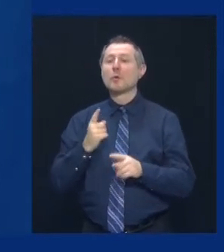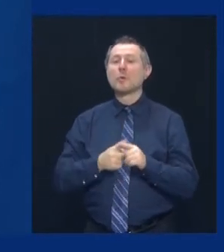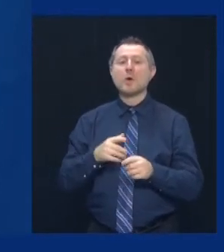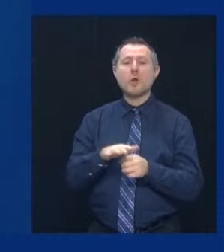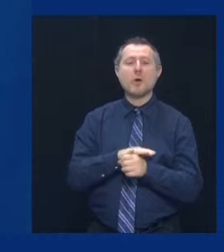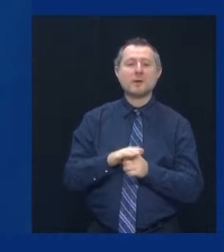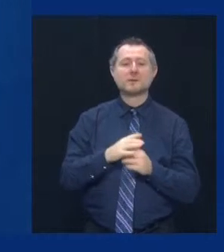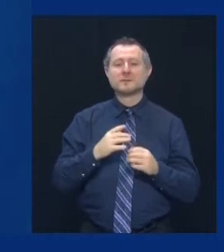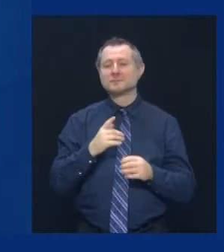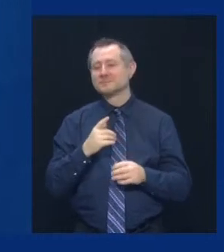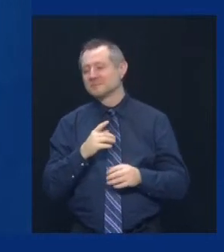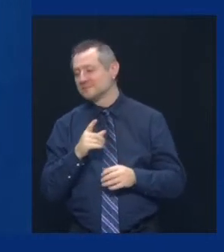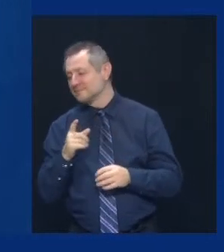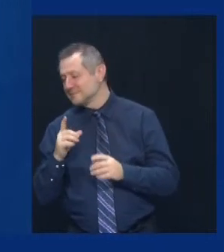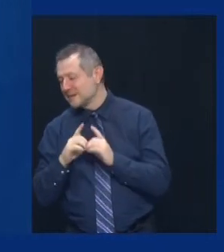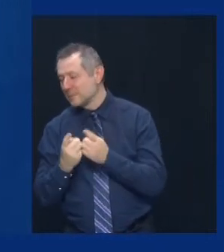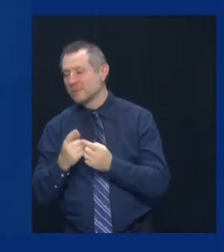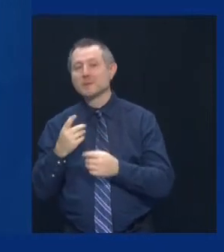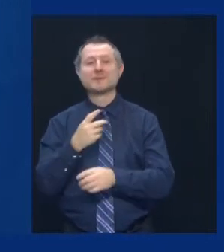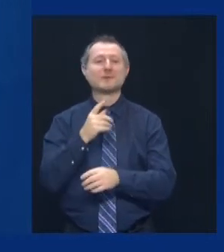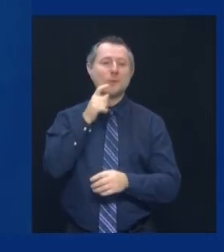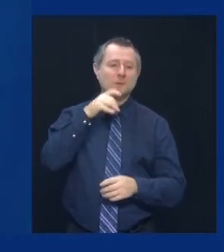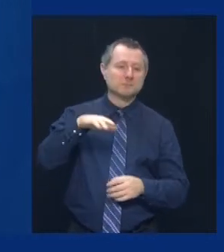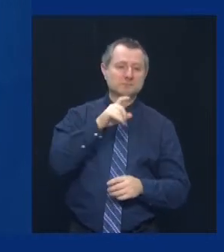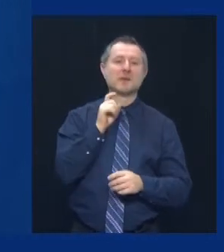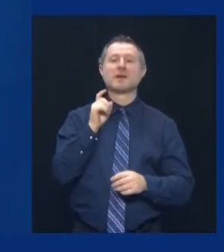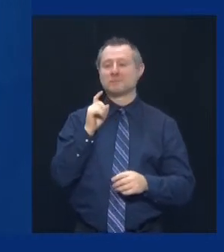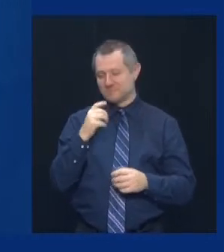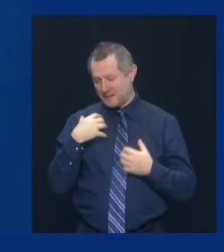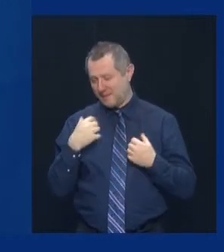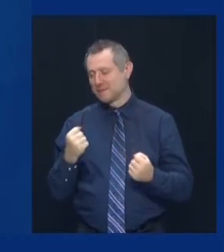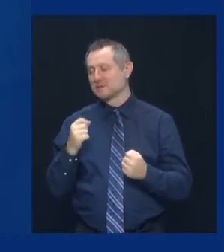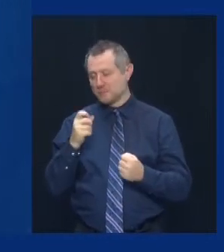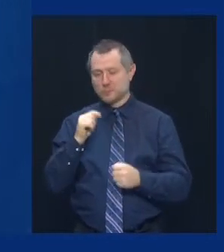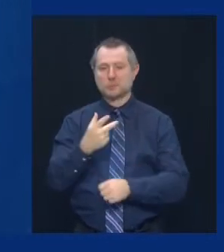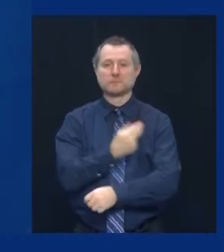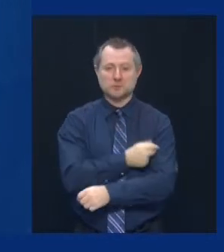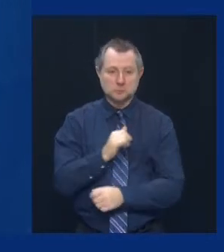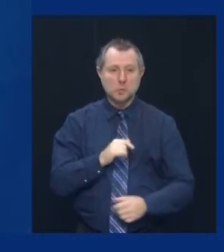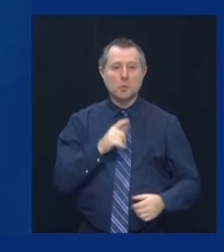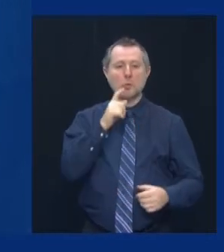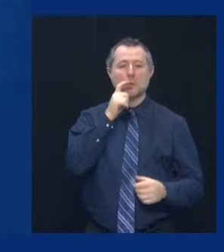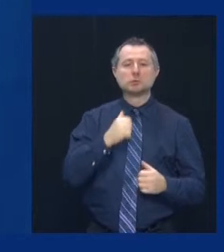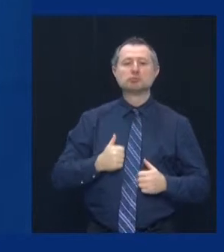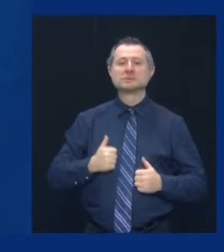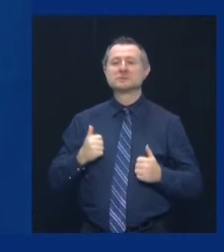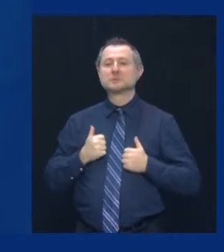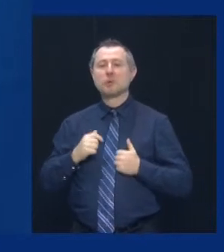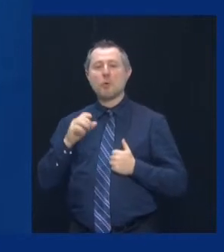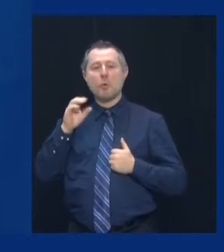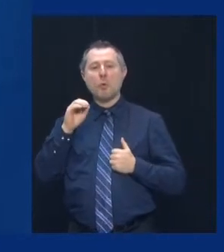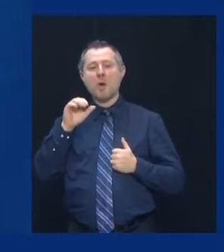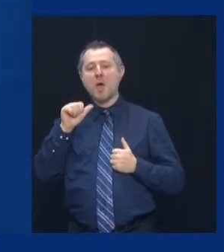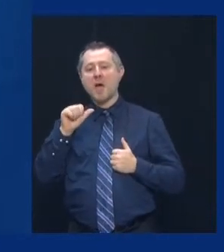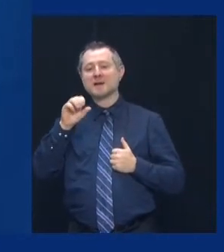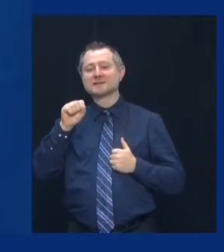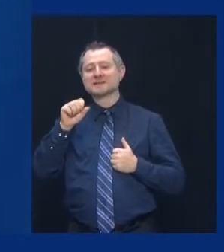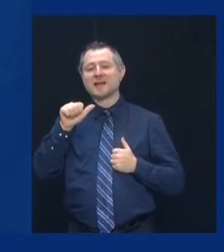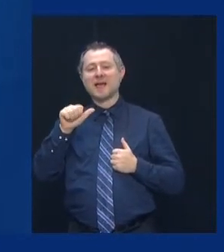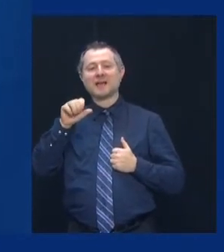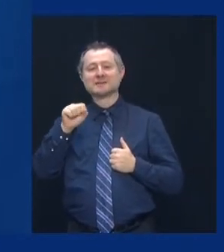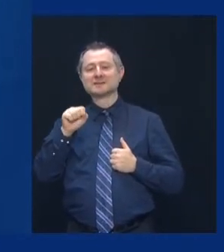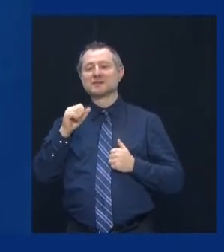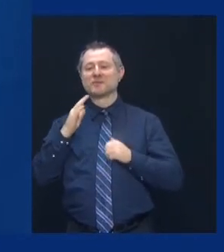staff, residents of OASIS facilities. These are congregate facilities.